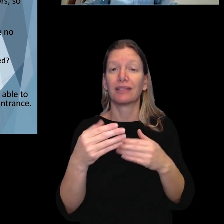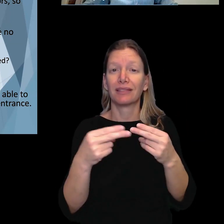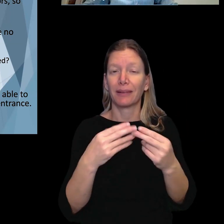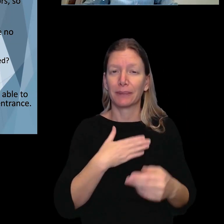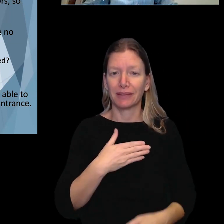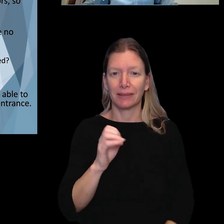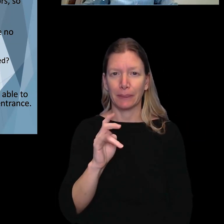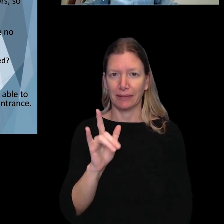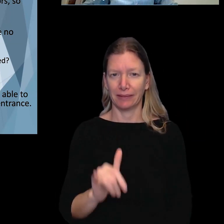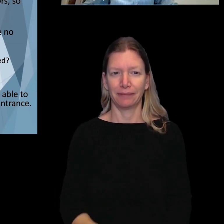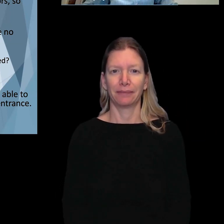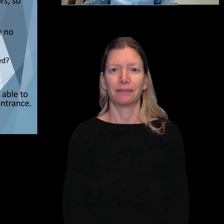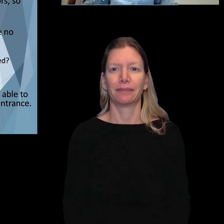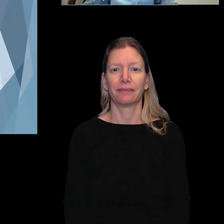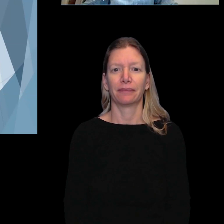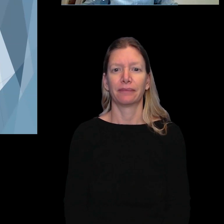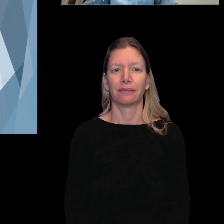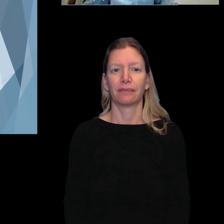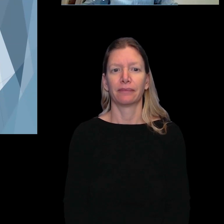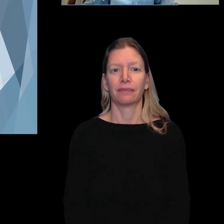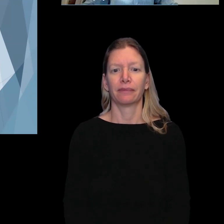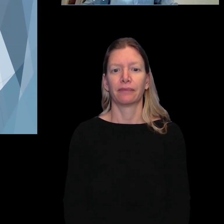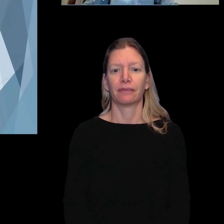Next slide, please, Emily.